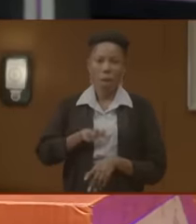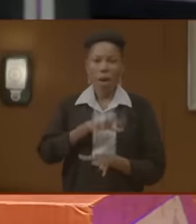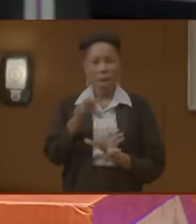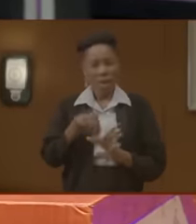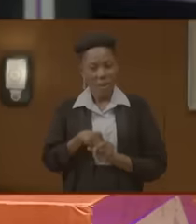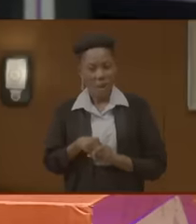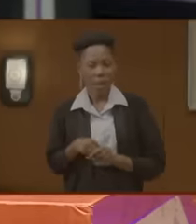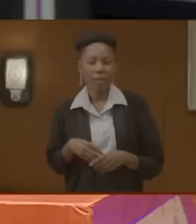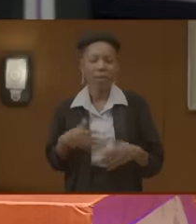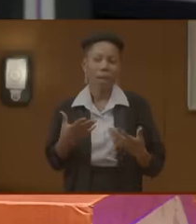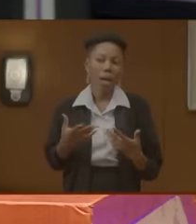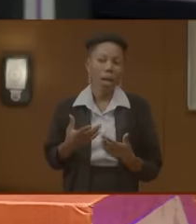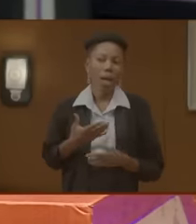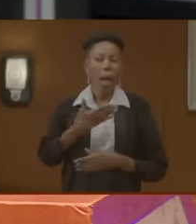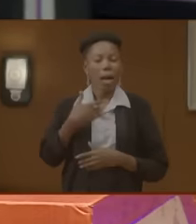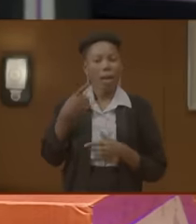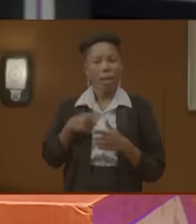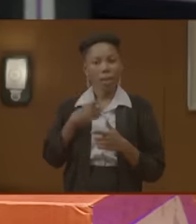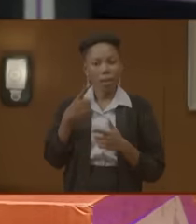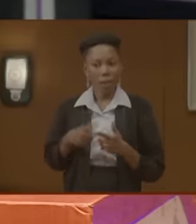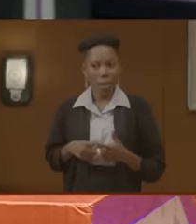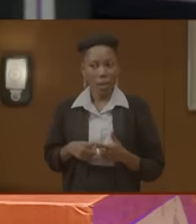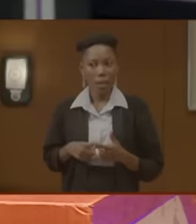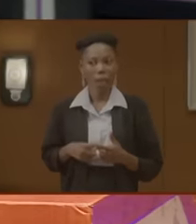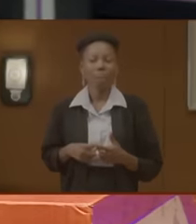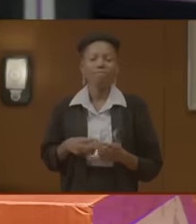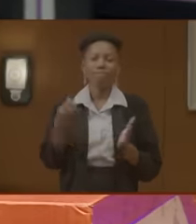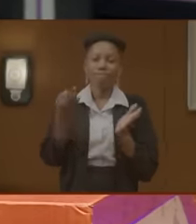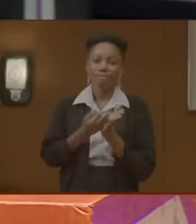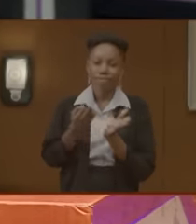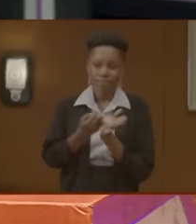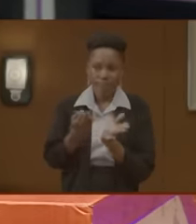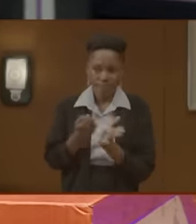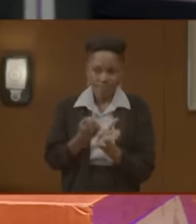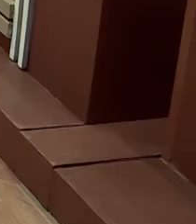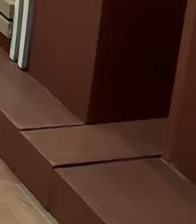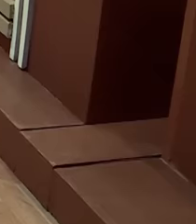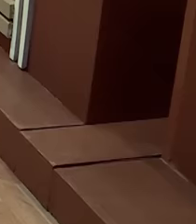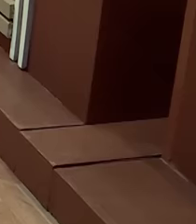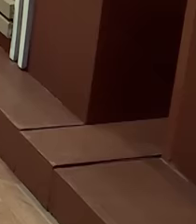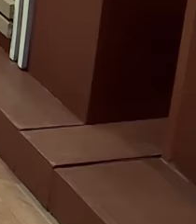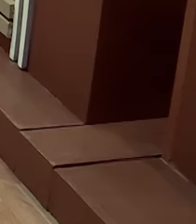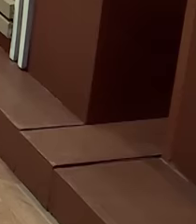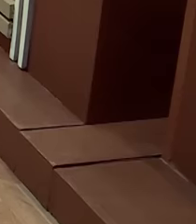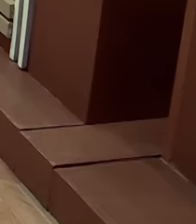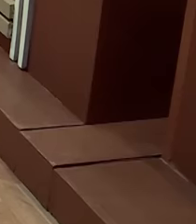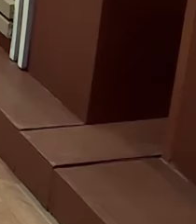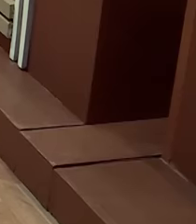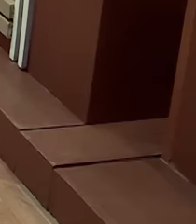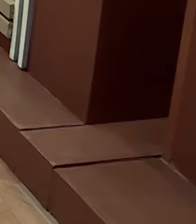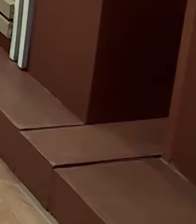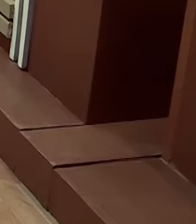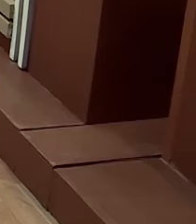issues like that. And then financially, again, we used to have issue in terms of